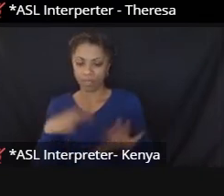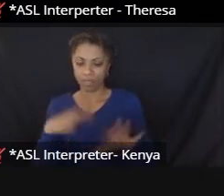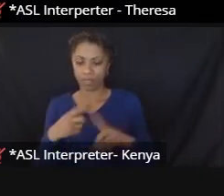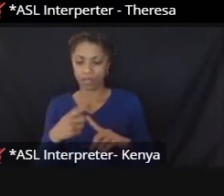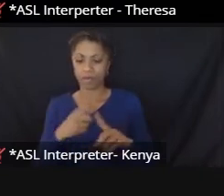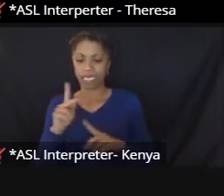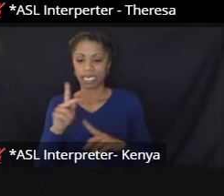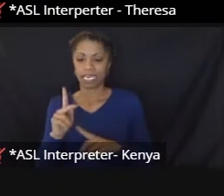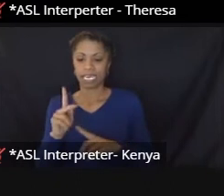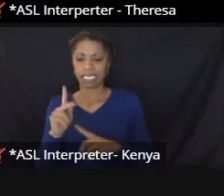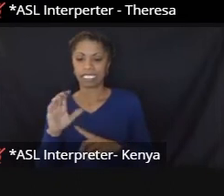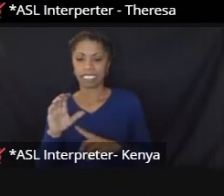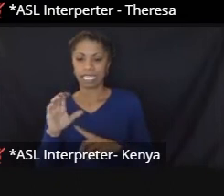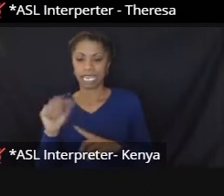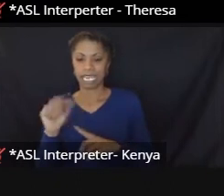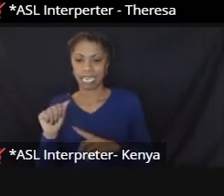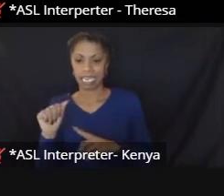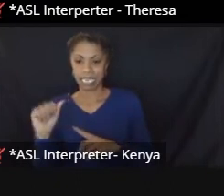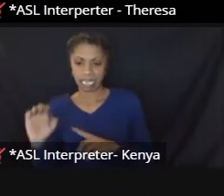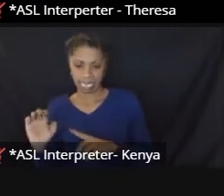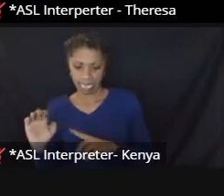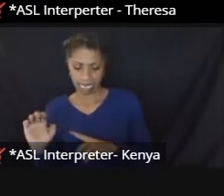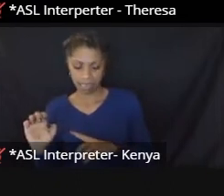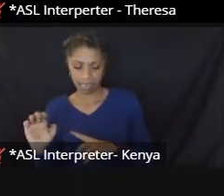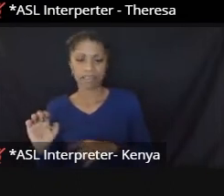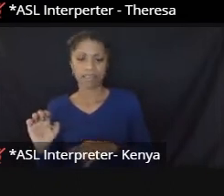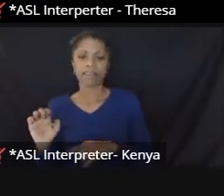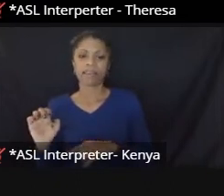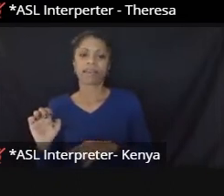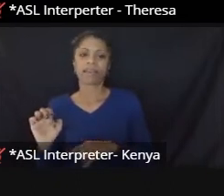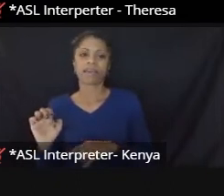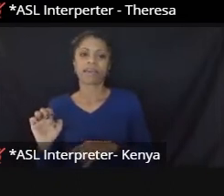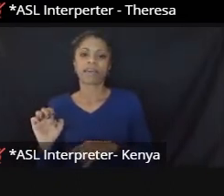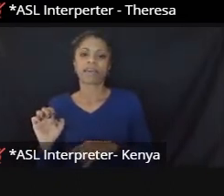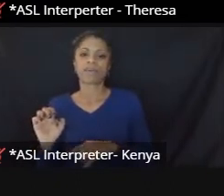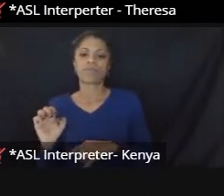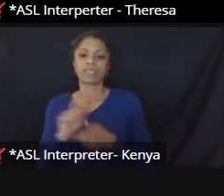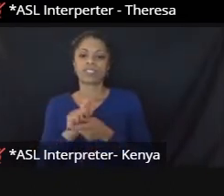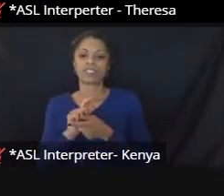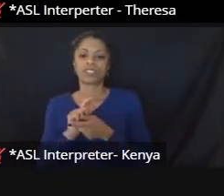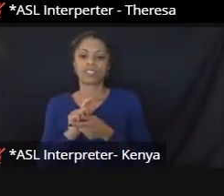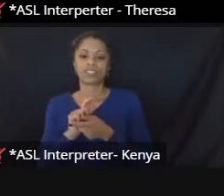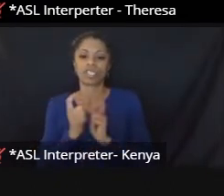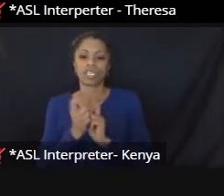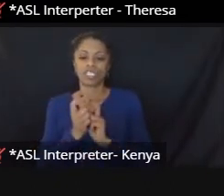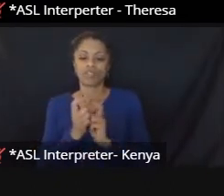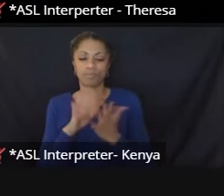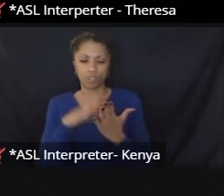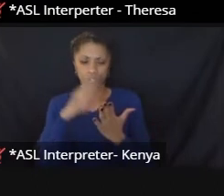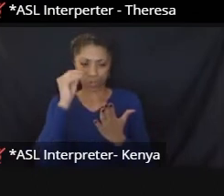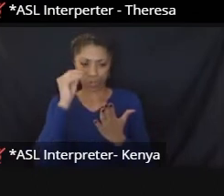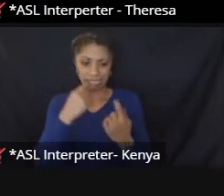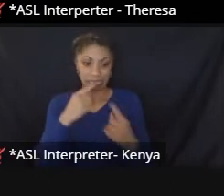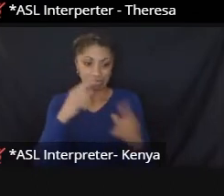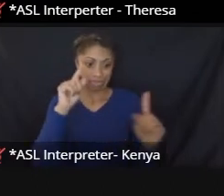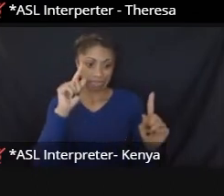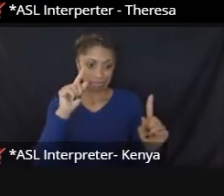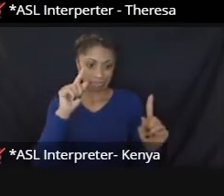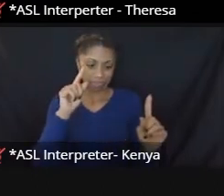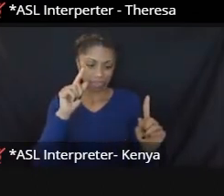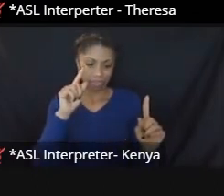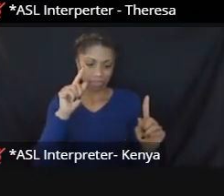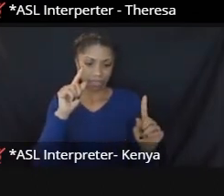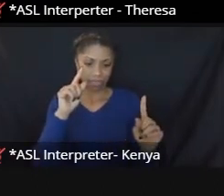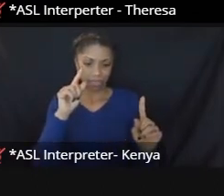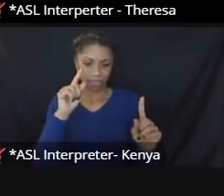KCAE as well. We changed to say student success instead of, I believe it used to be achievement was one